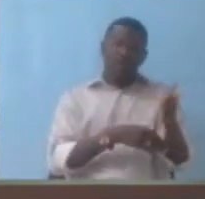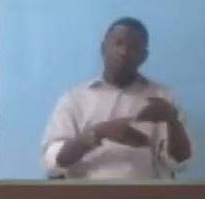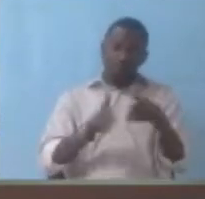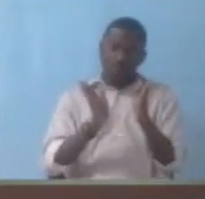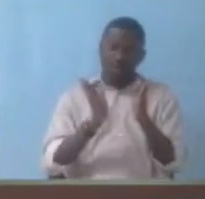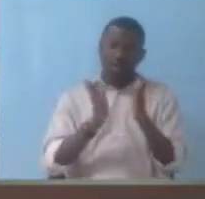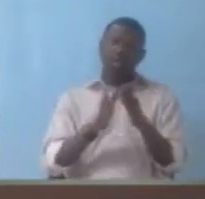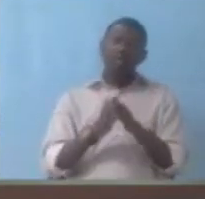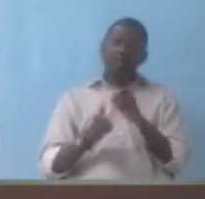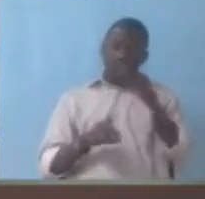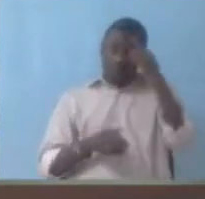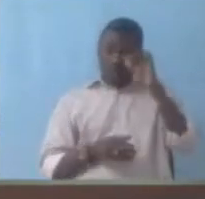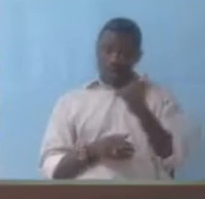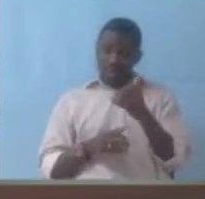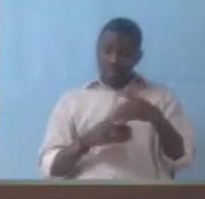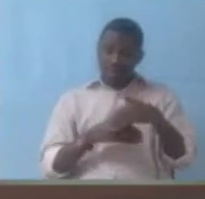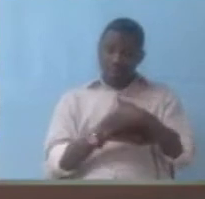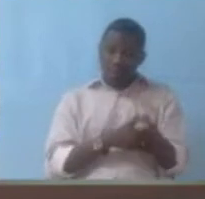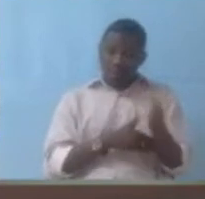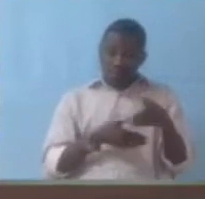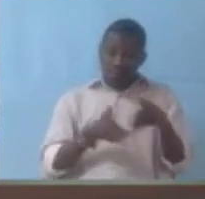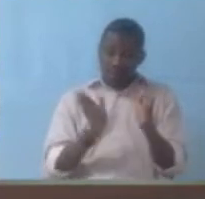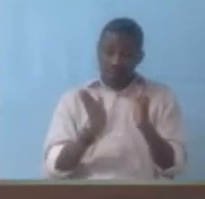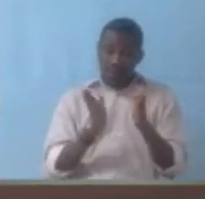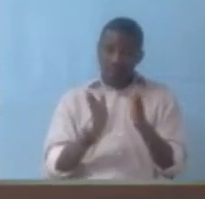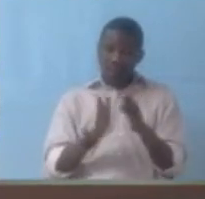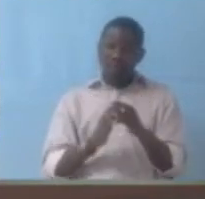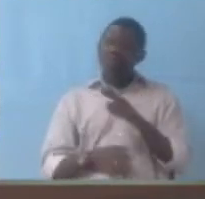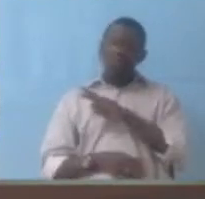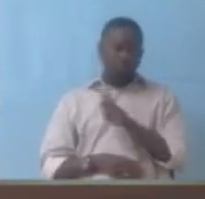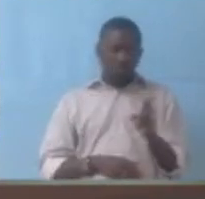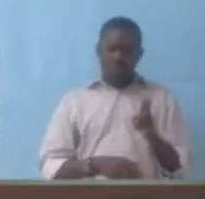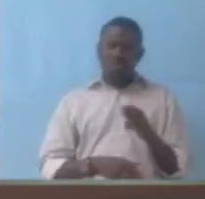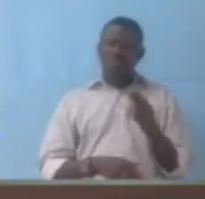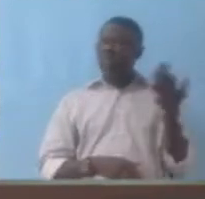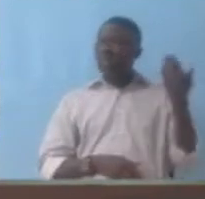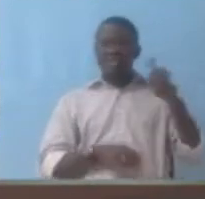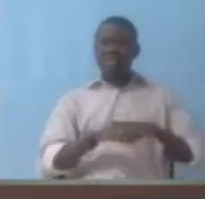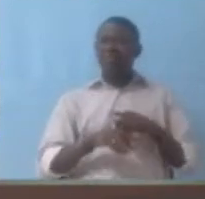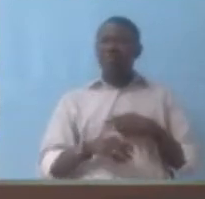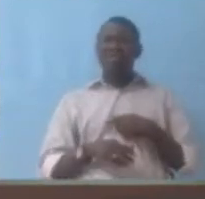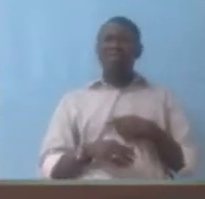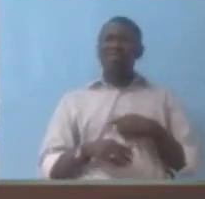are not, agreeing? No. They were already violating human rights.